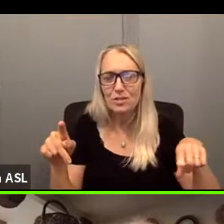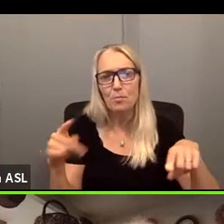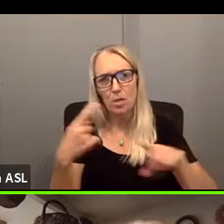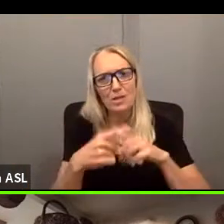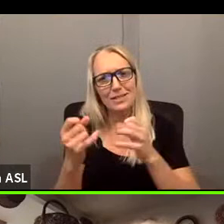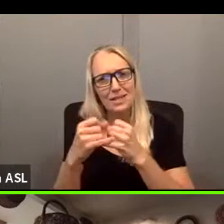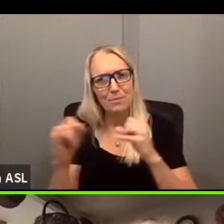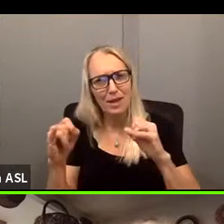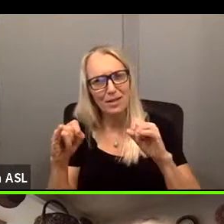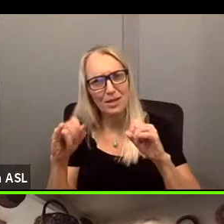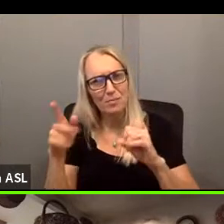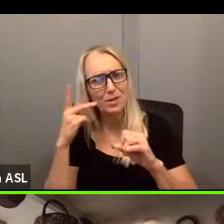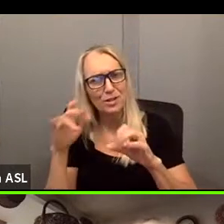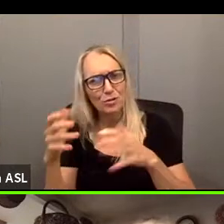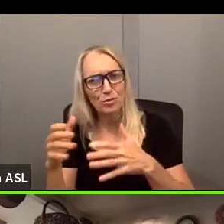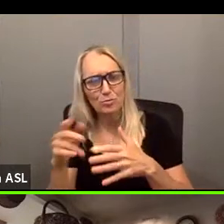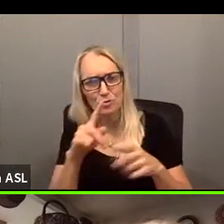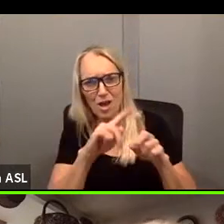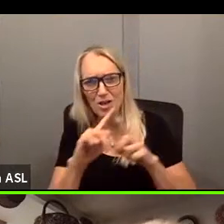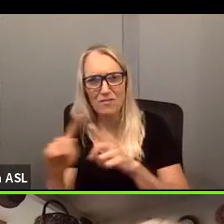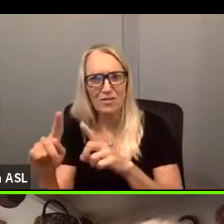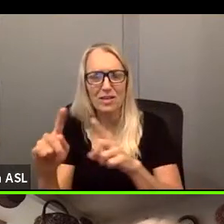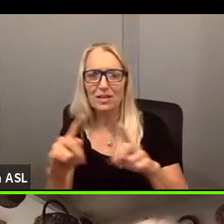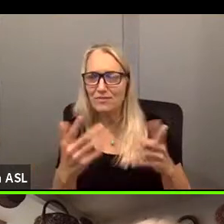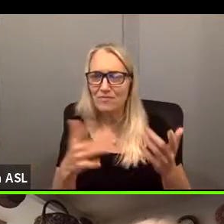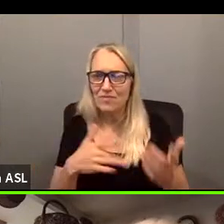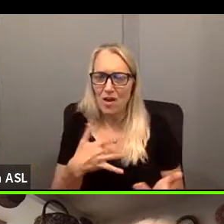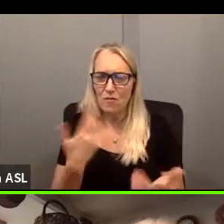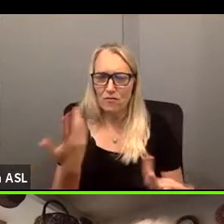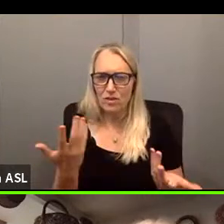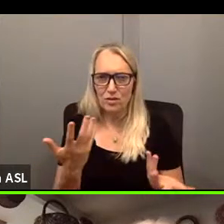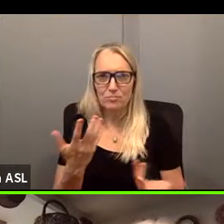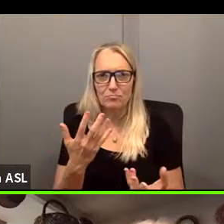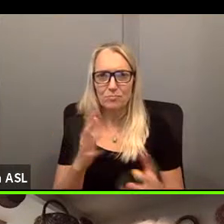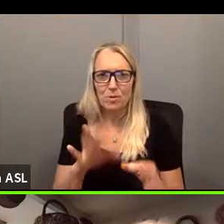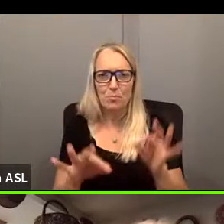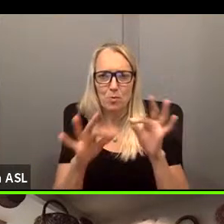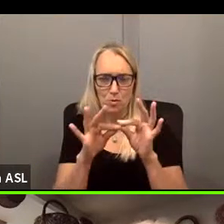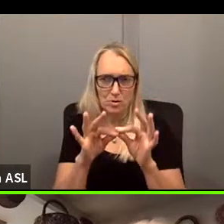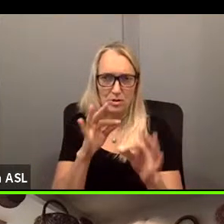everyone feels like they have a fair shot